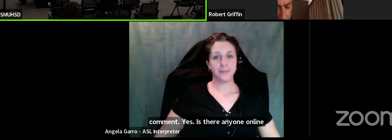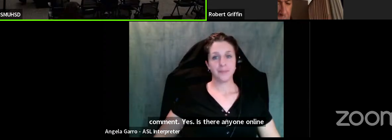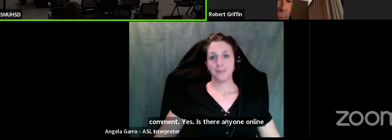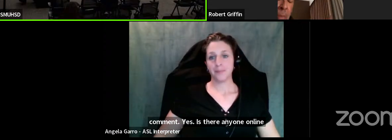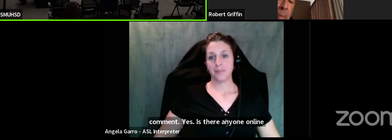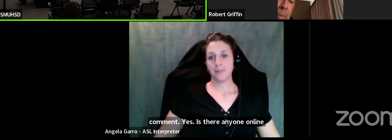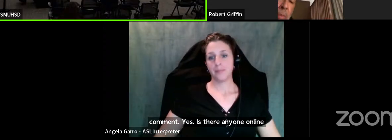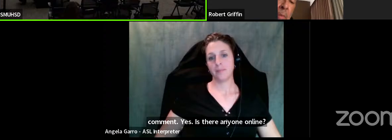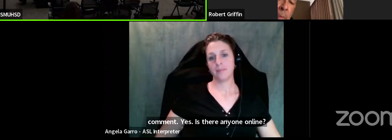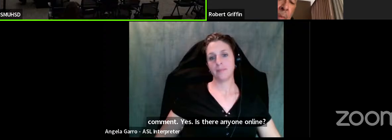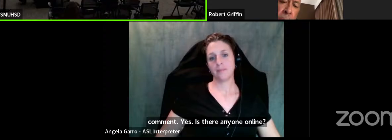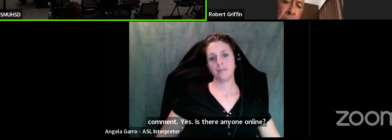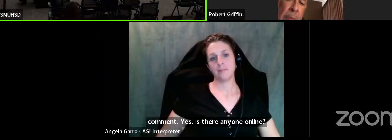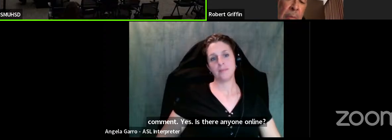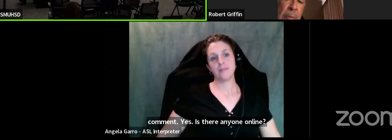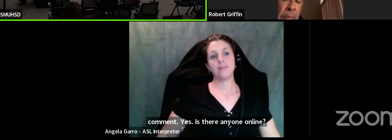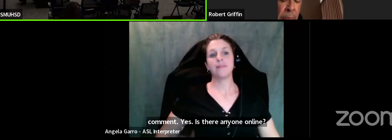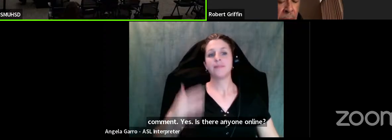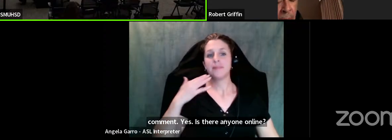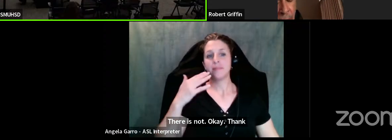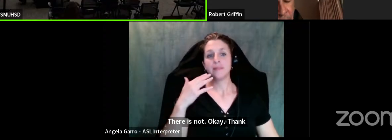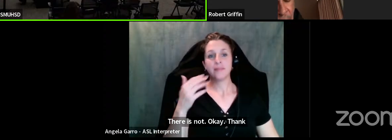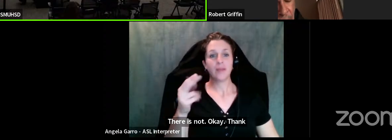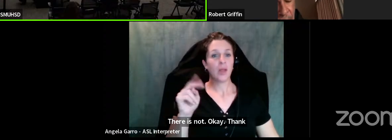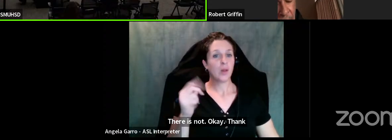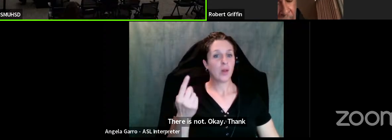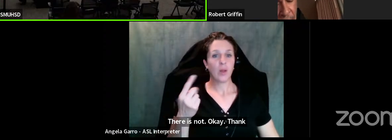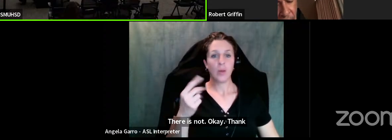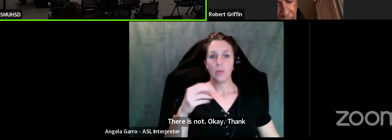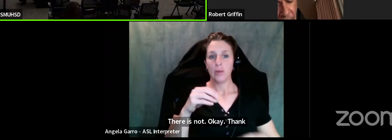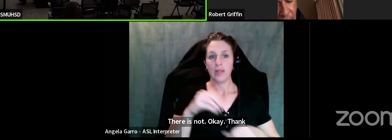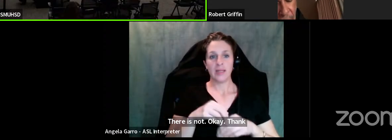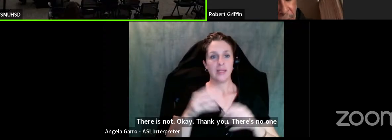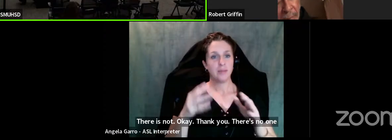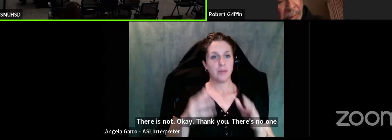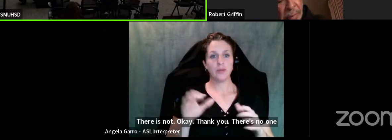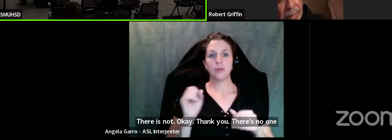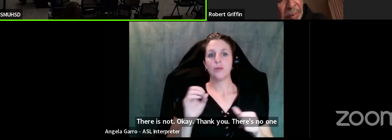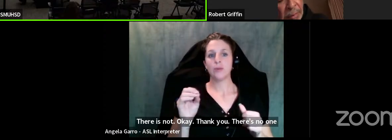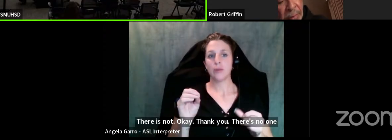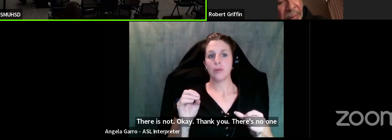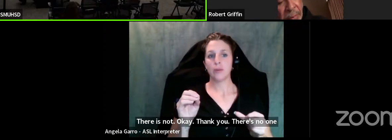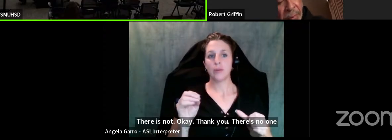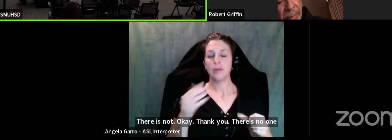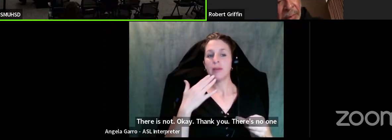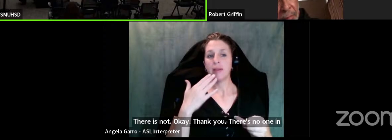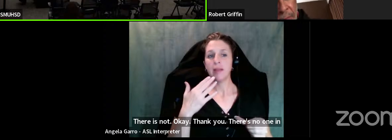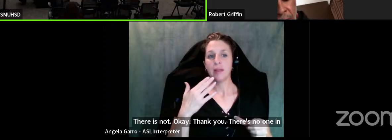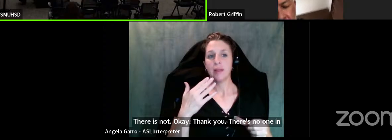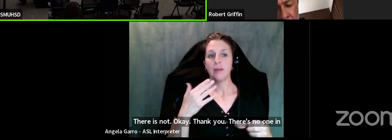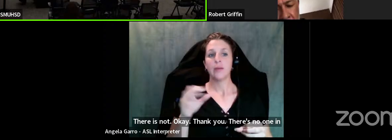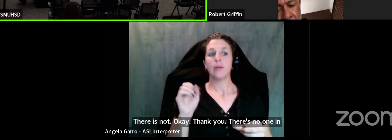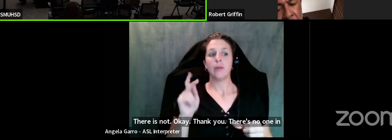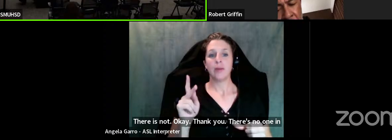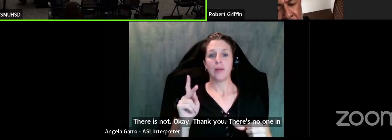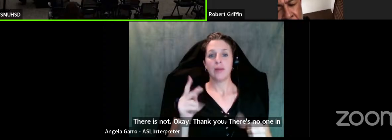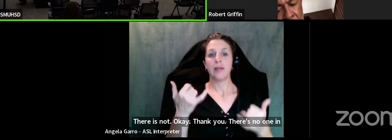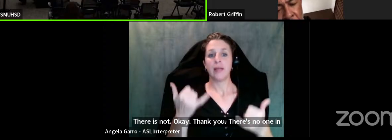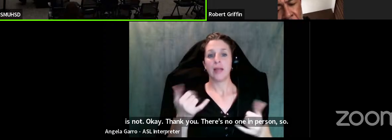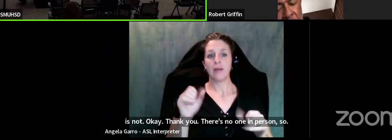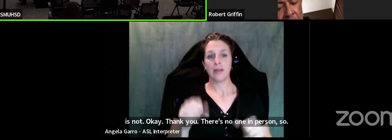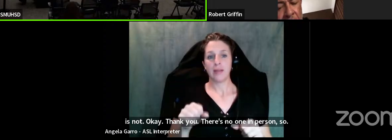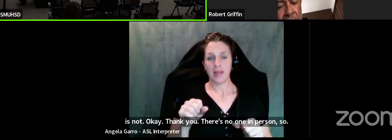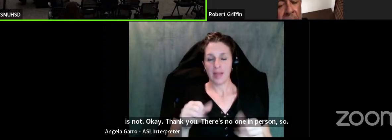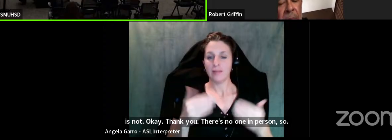Okay, thank you. There's no one in person, so thank you. Okay, now I can entertain